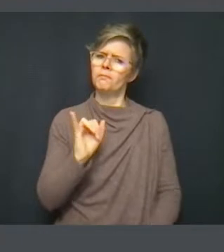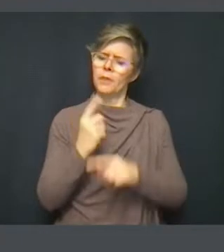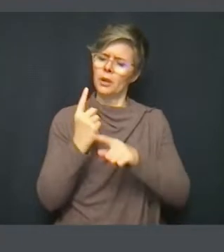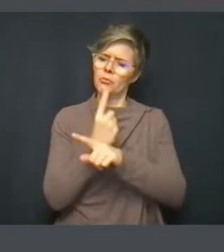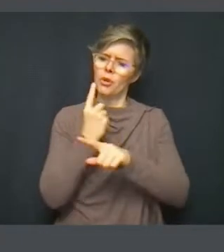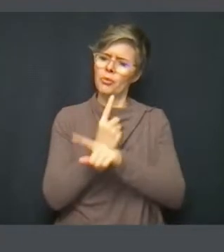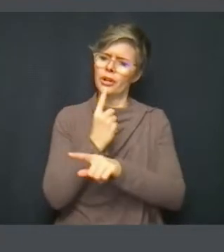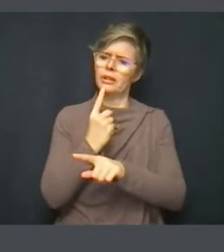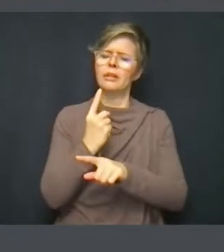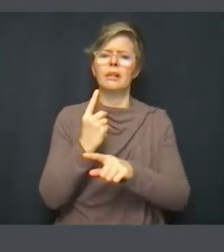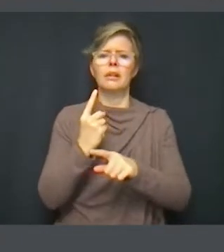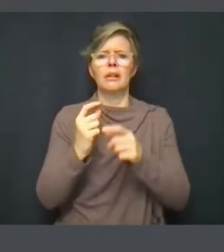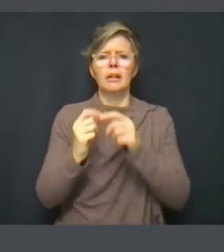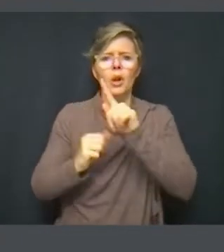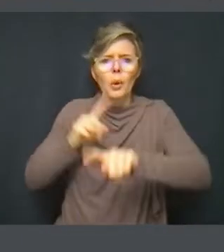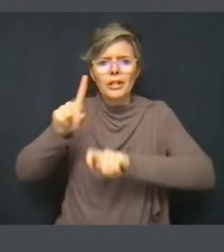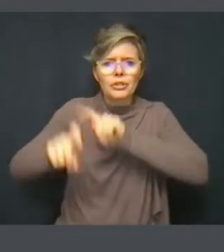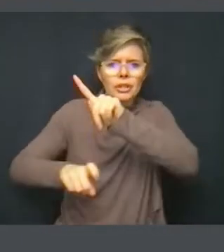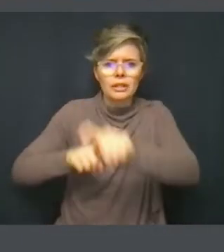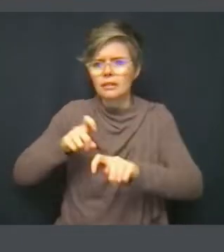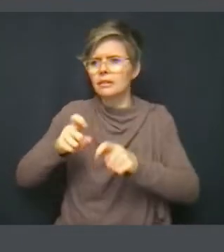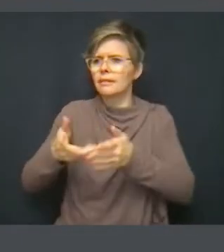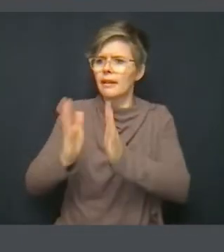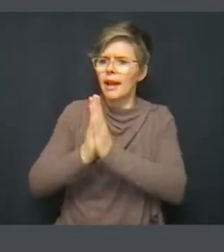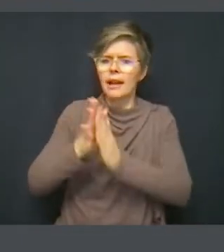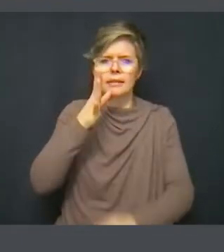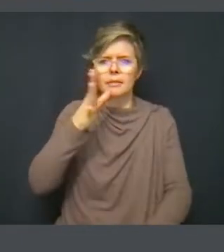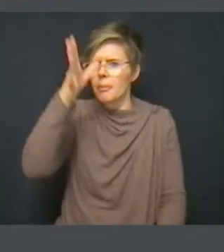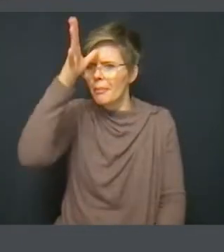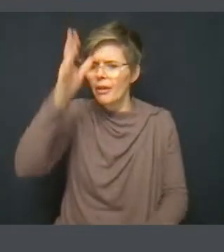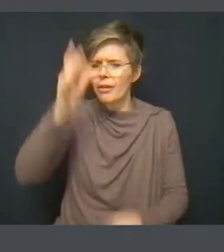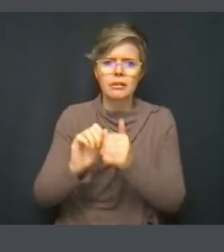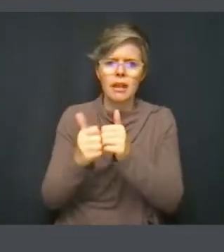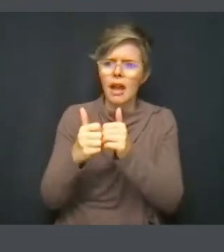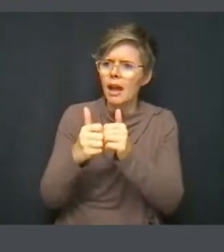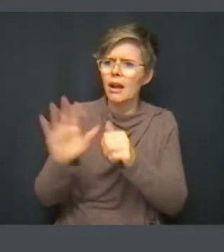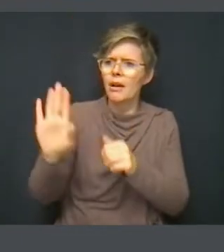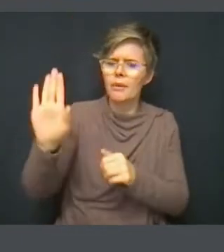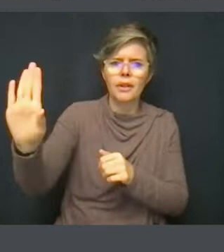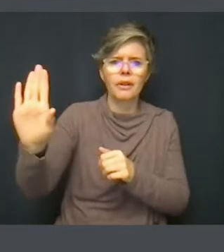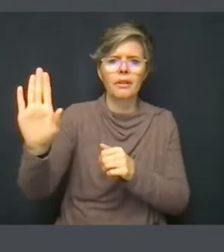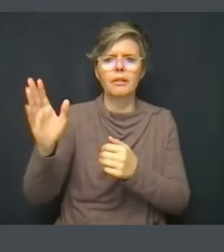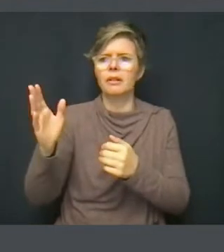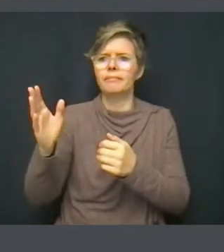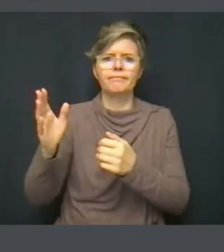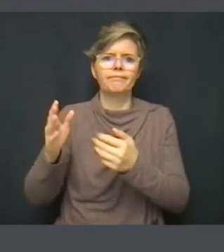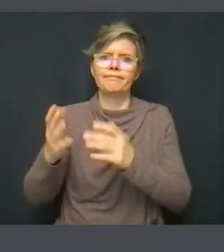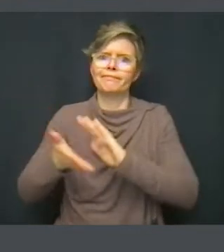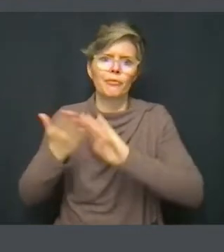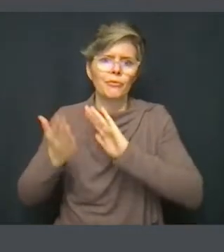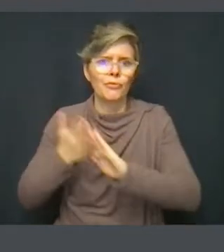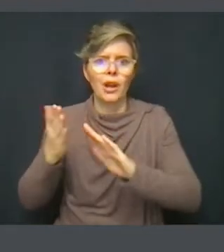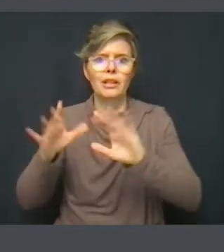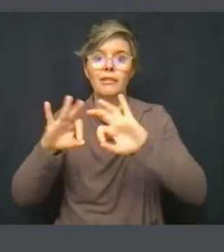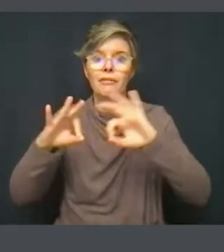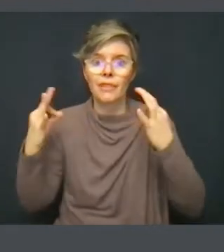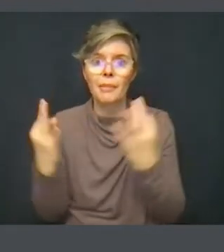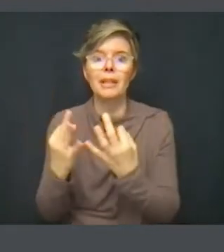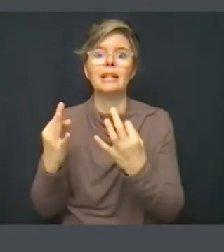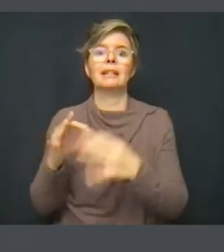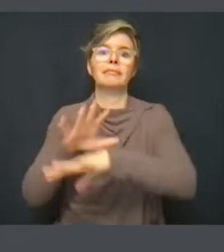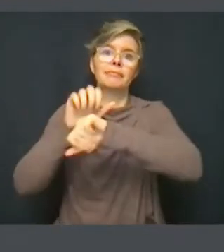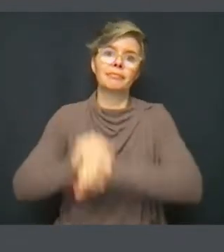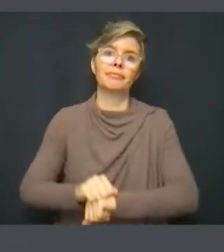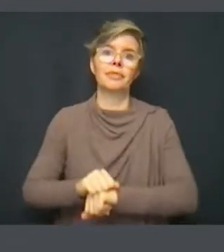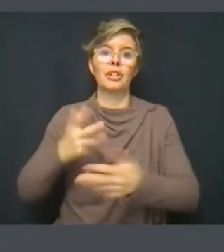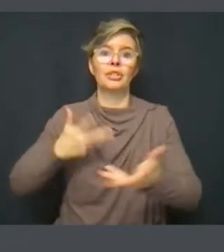of the family. Some of this you can try to do some amount of kind of background reading ahead, which is generally, just culturally speaking,